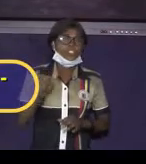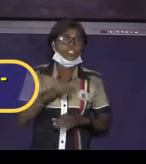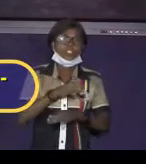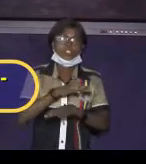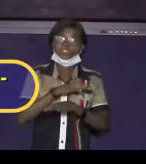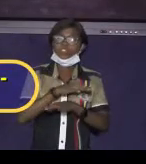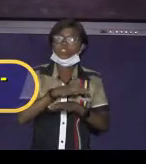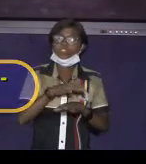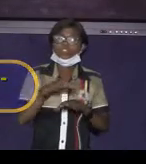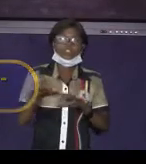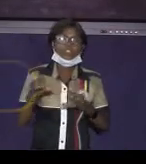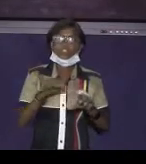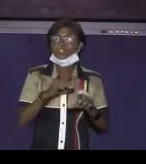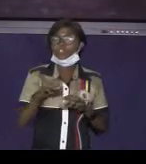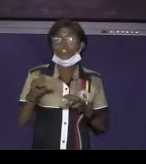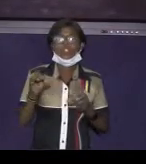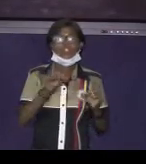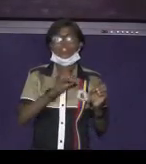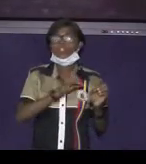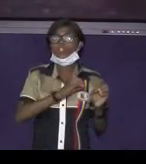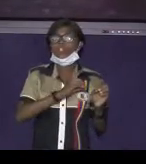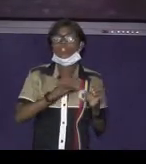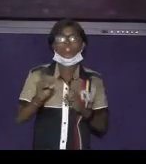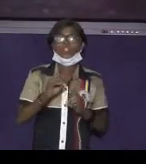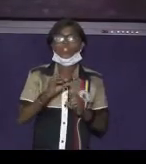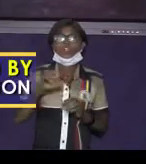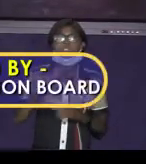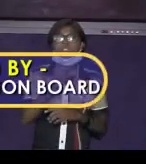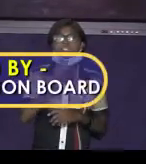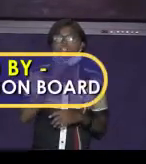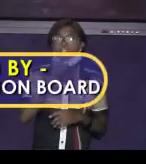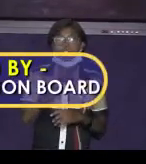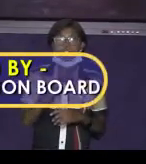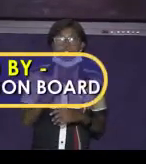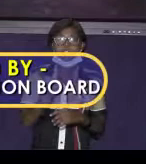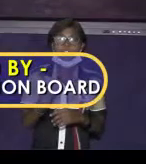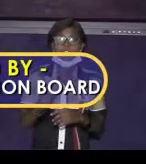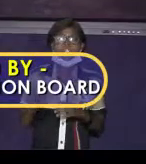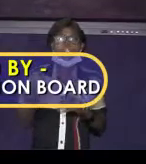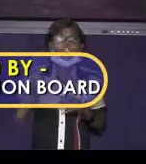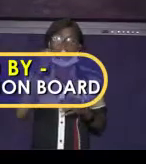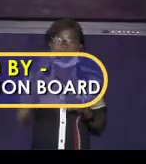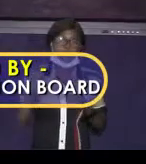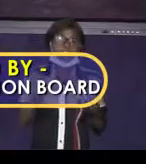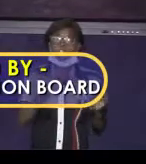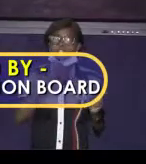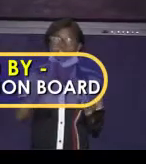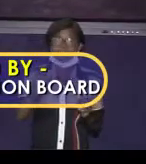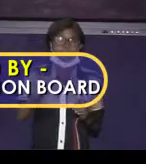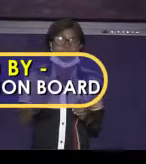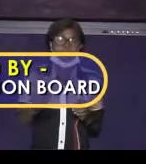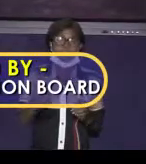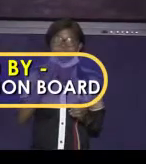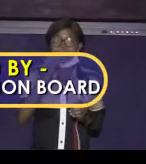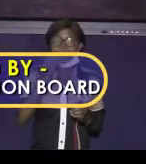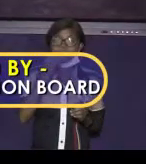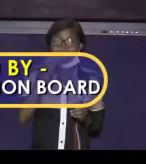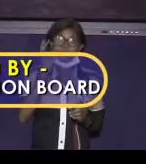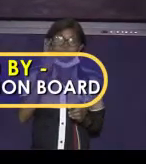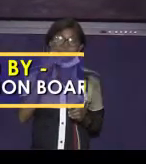You know, you cannot say she do not because you're talking about the third person singular now. So she does not eat fruit